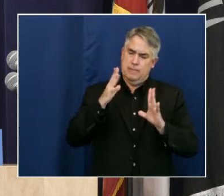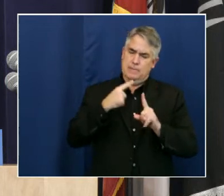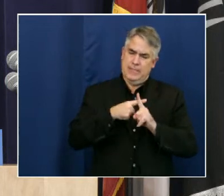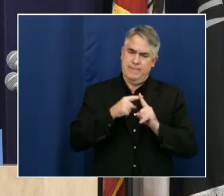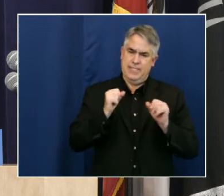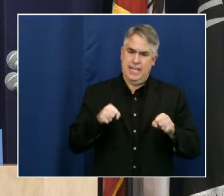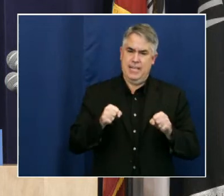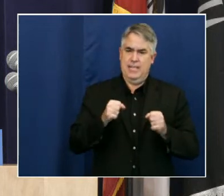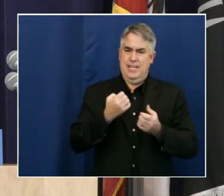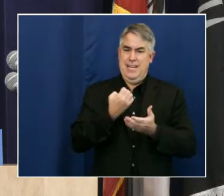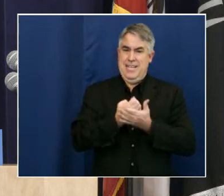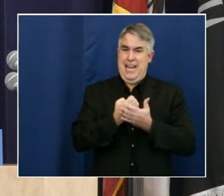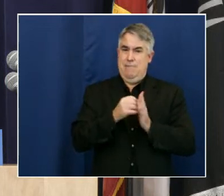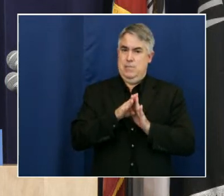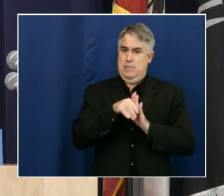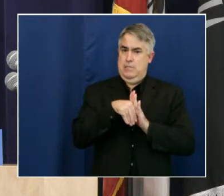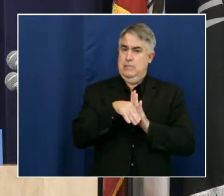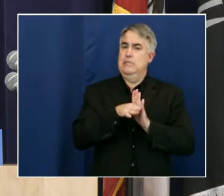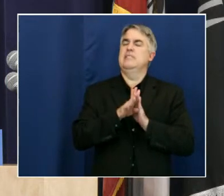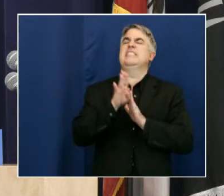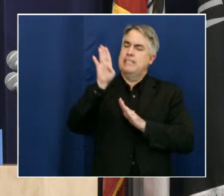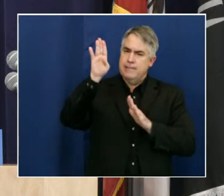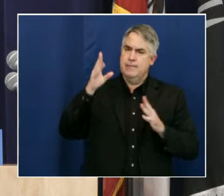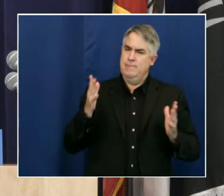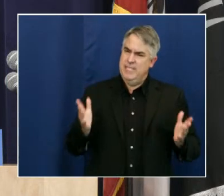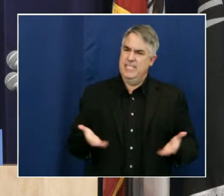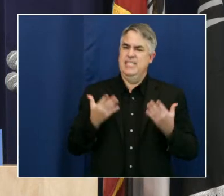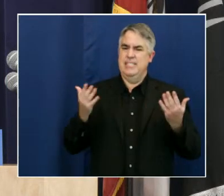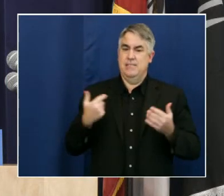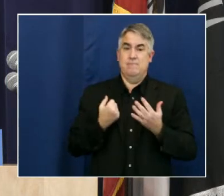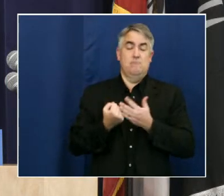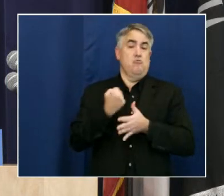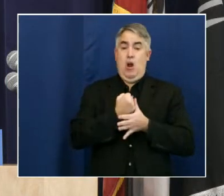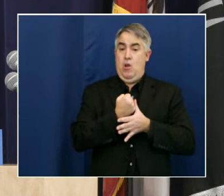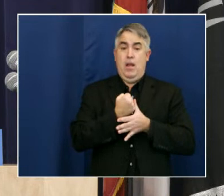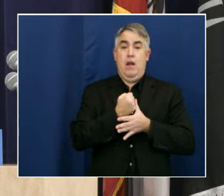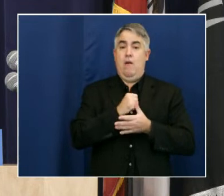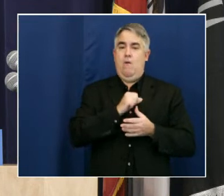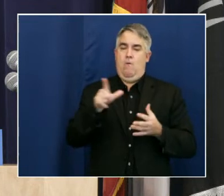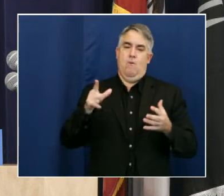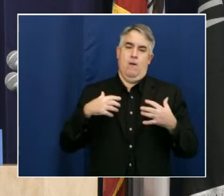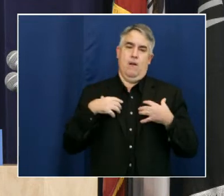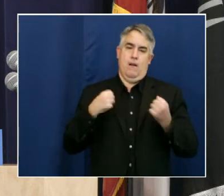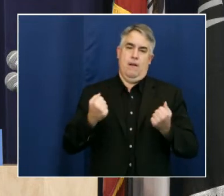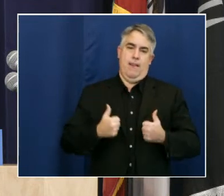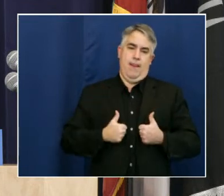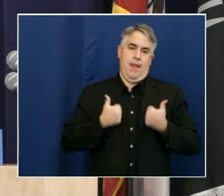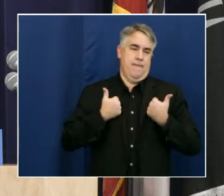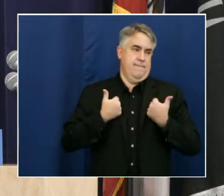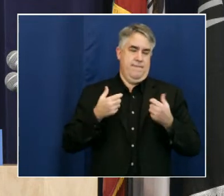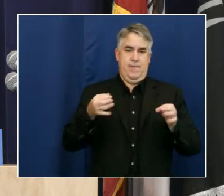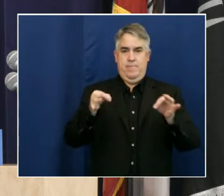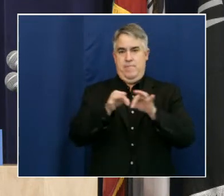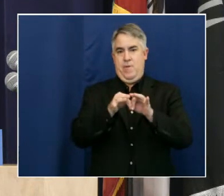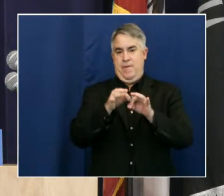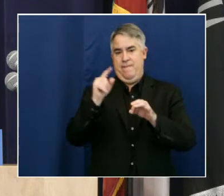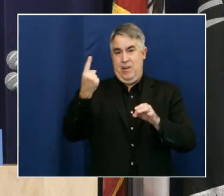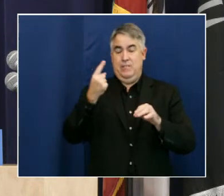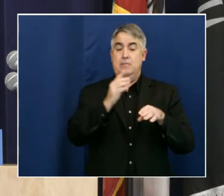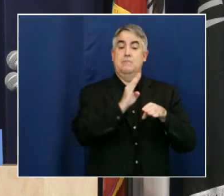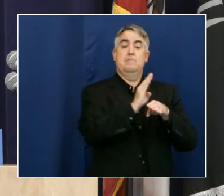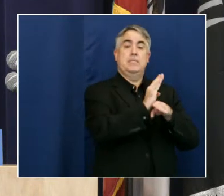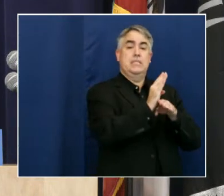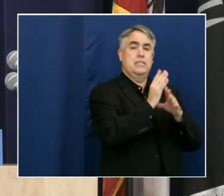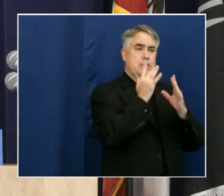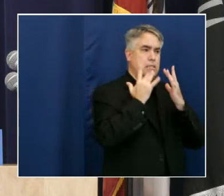the distribution of this vaccine, the priority being that our communities are healthy and safe. We understand that businesses are hurting, that there's a lot